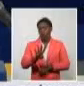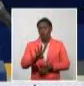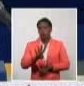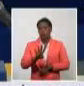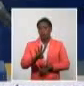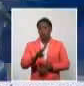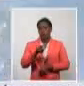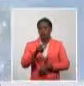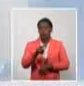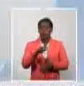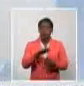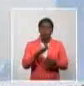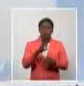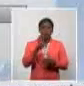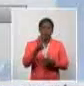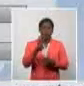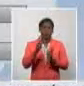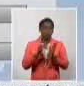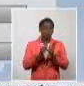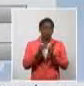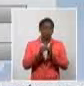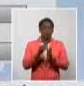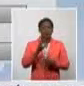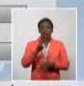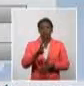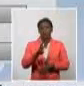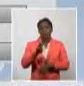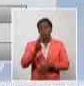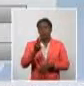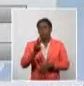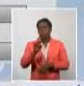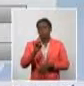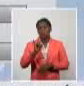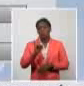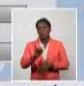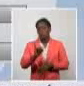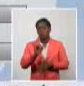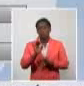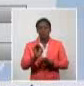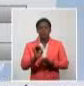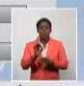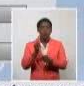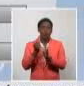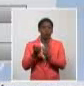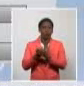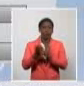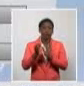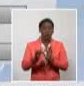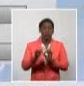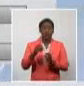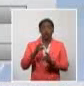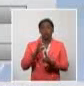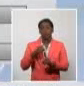85,762 more cases. In one single day,